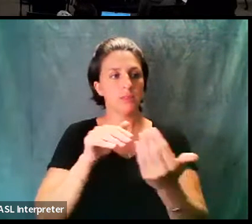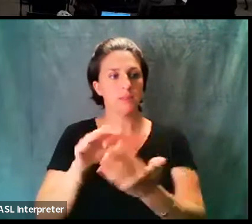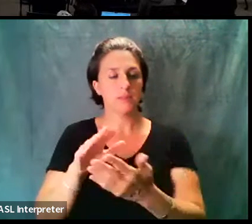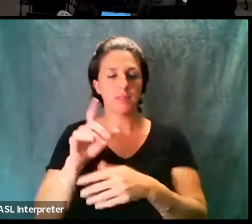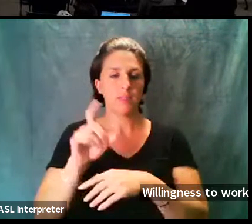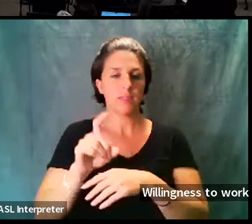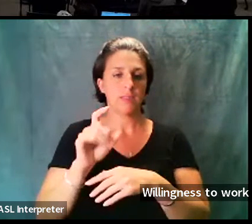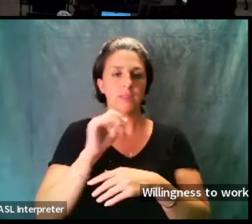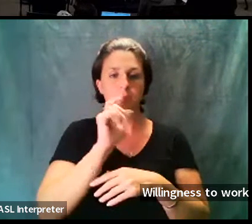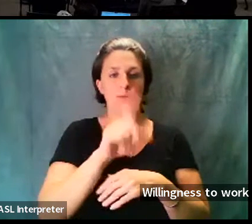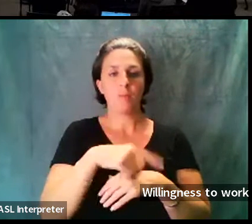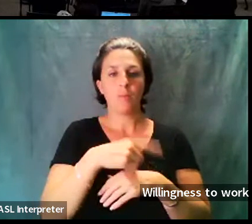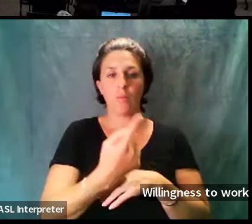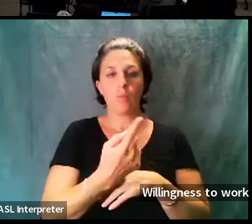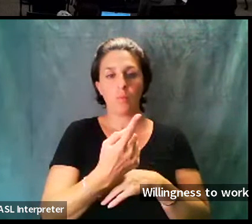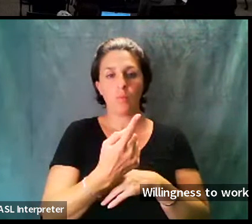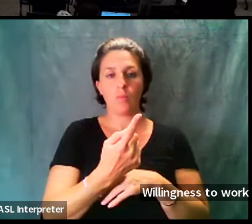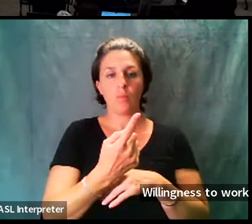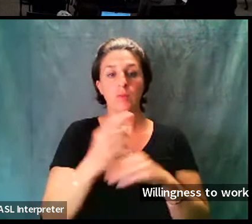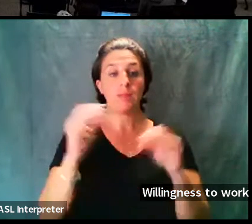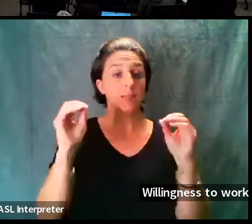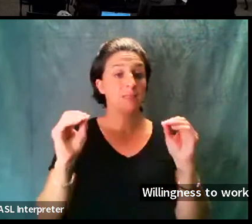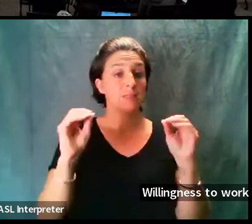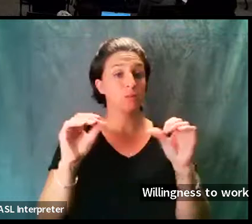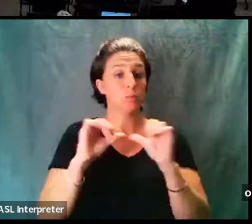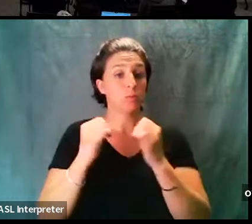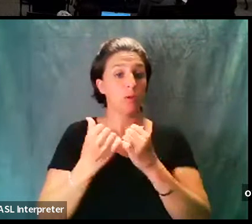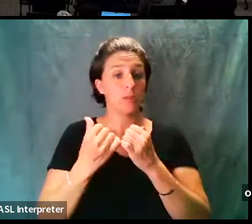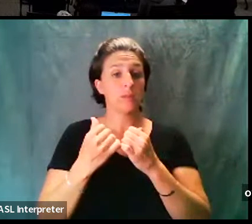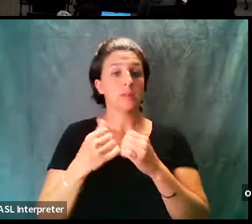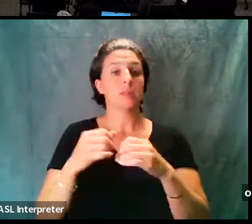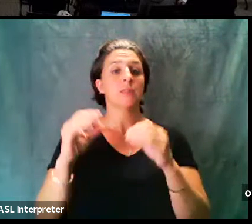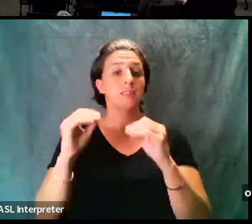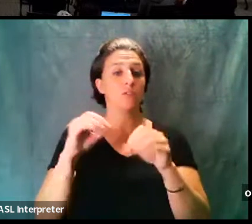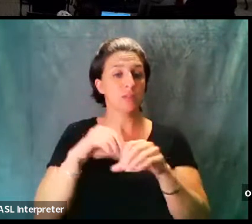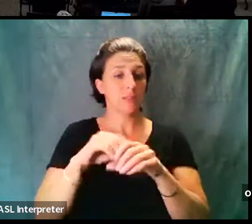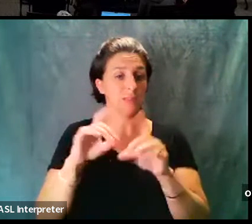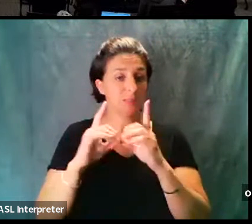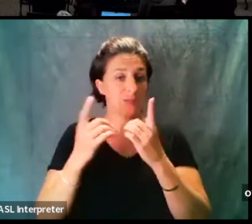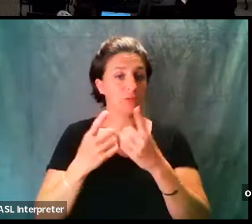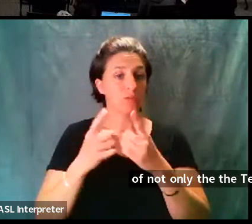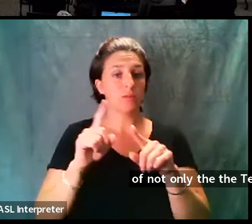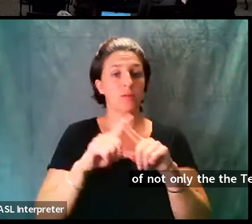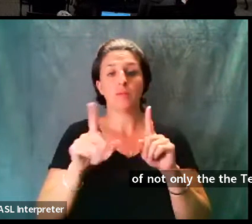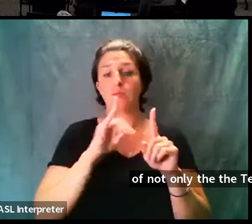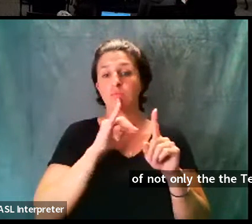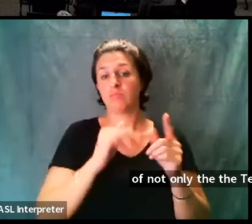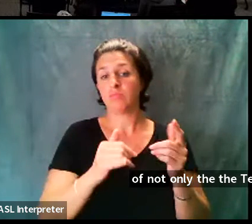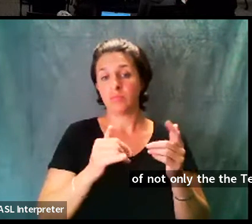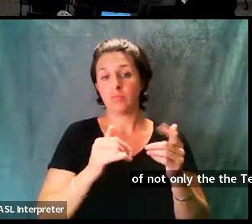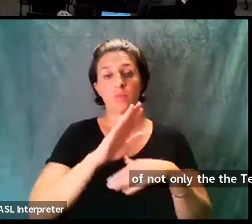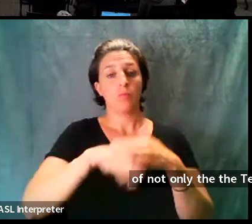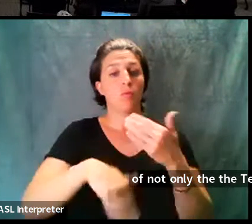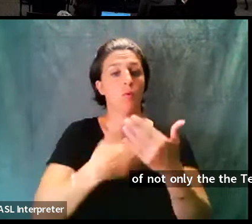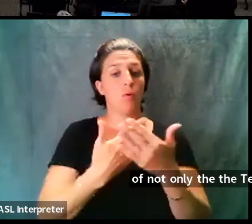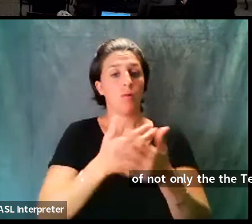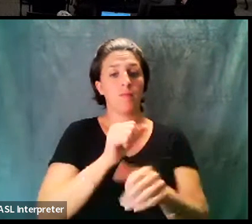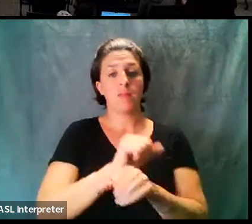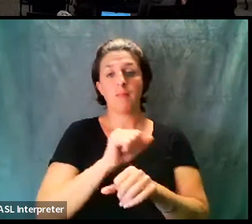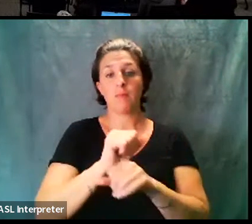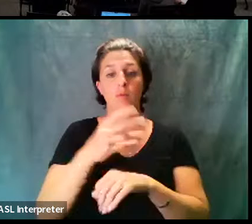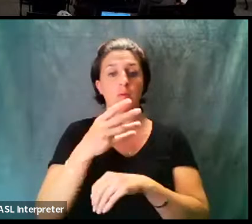only the Teachers Association and the teachers in the district, but really all of the employees and all